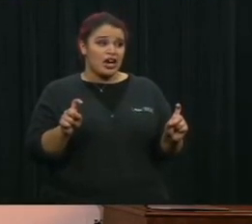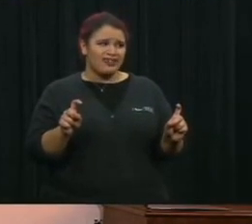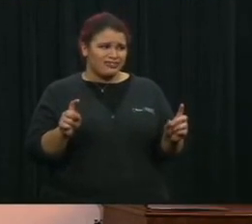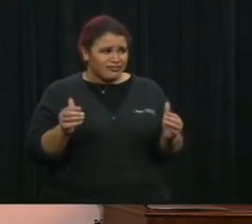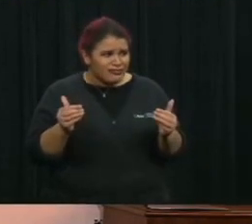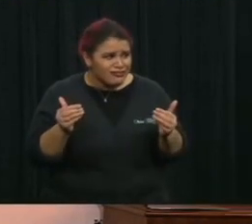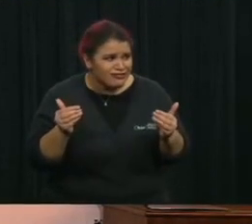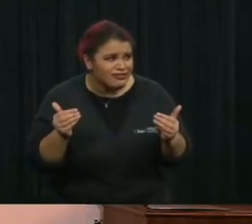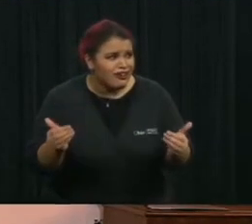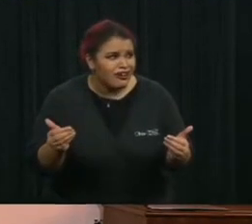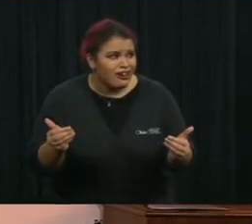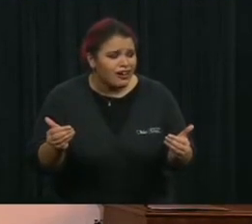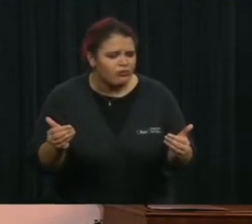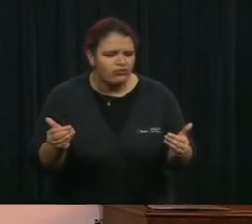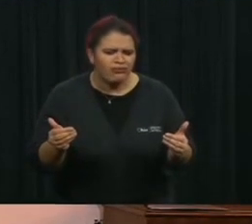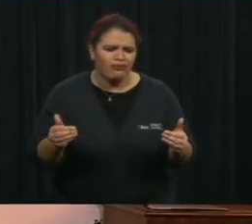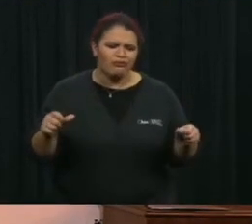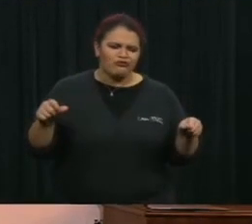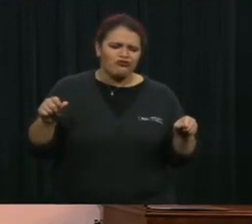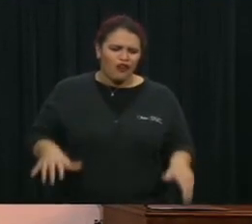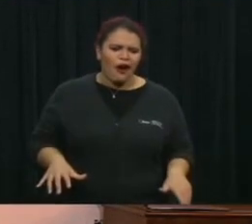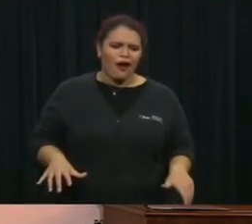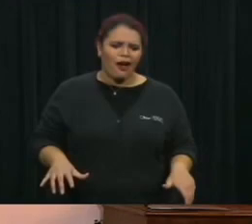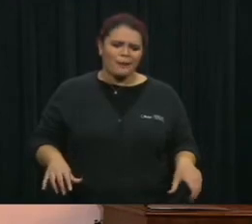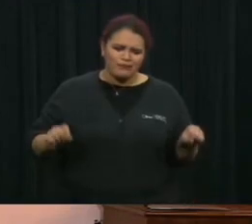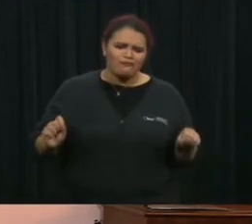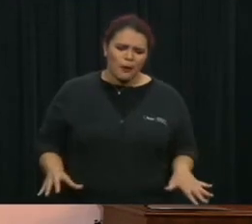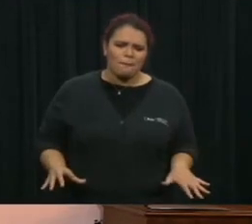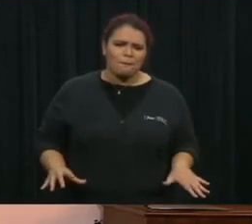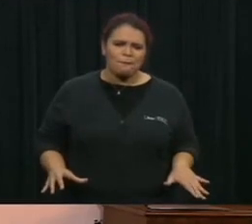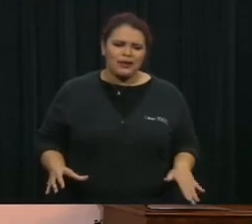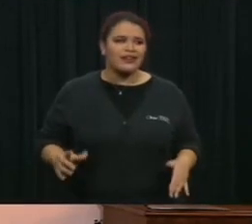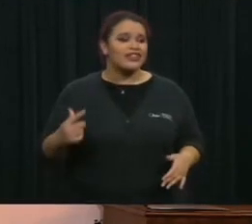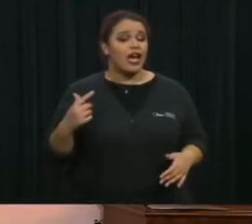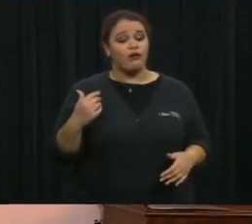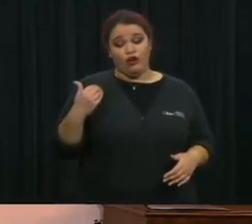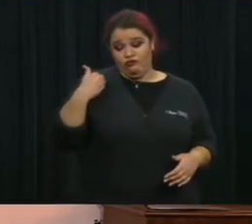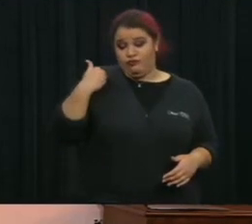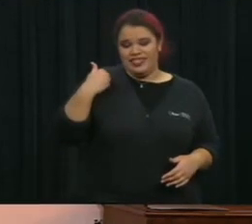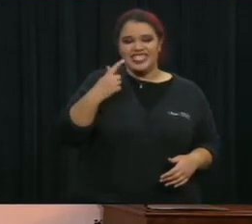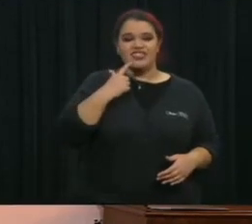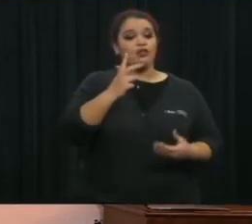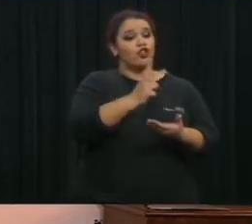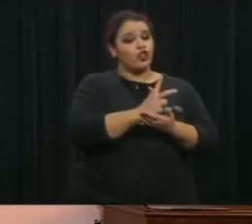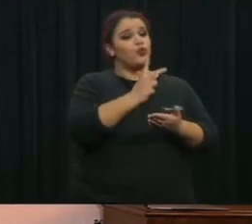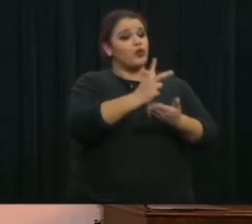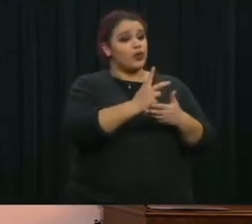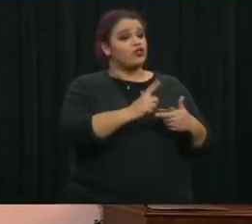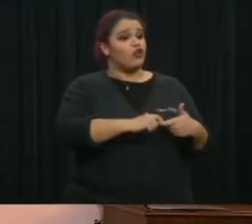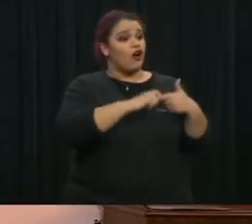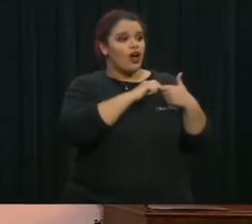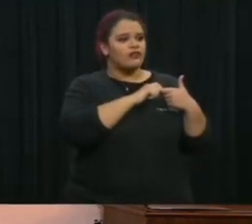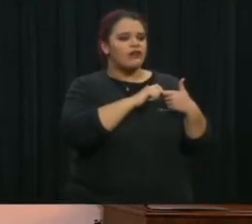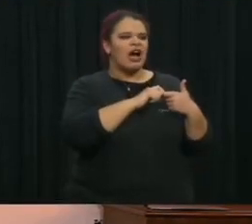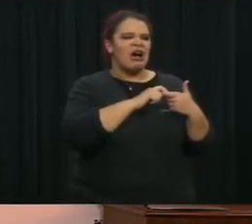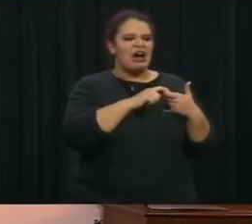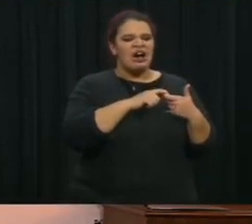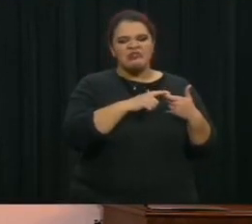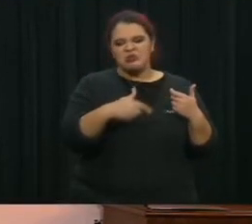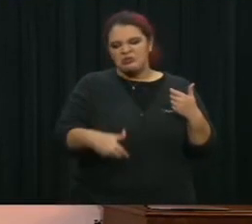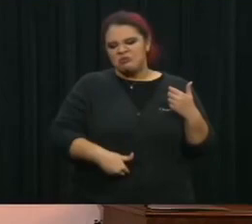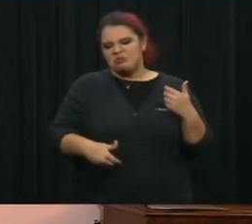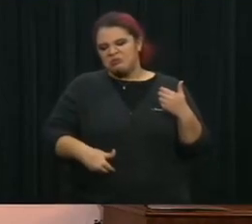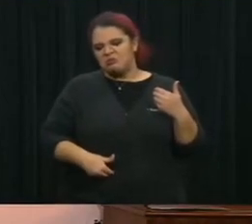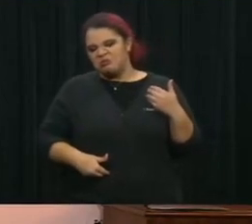at, we initially said 3 weeks. We know that's going to be longer. This very well could extend throughout the